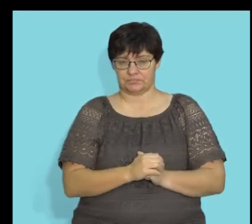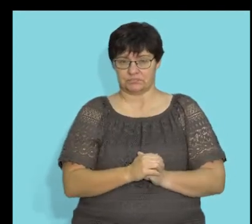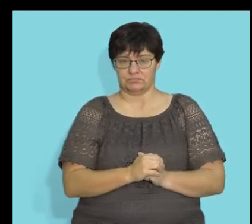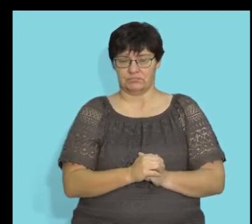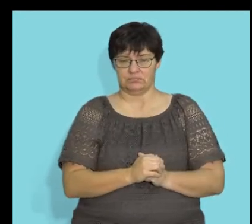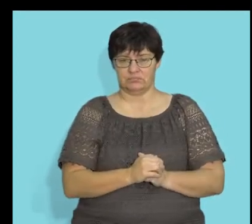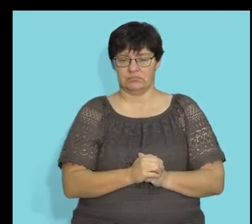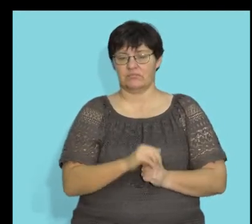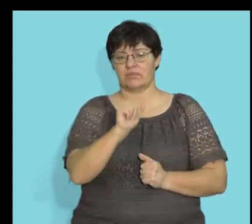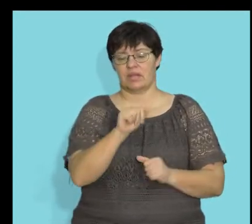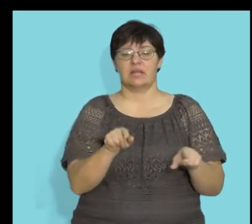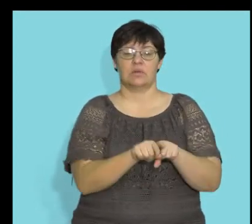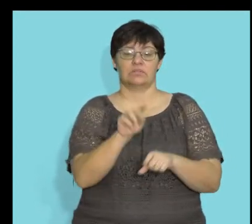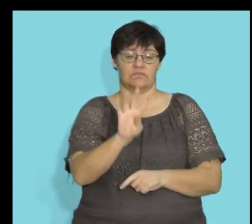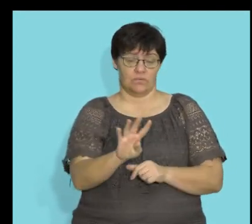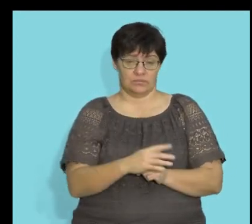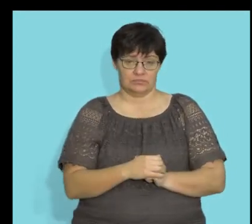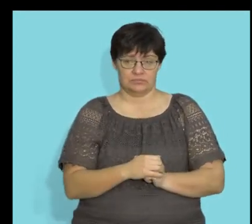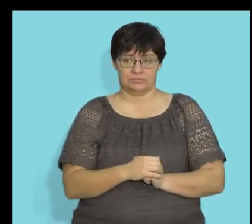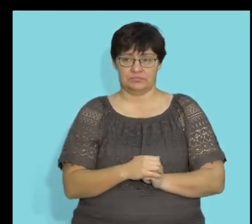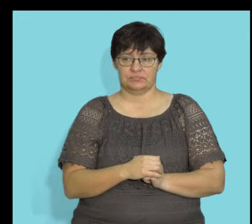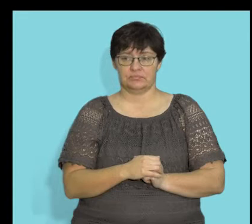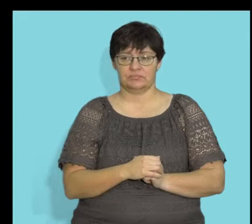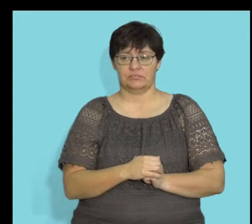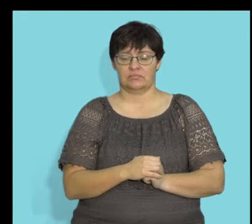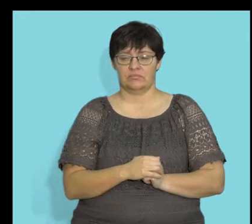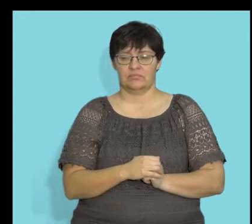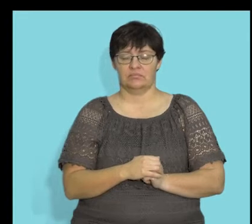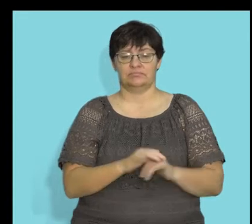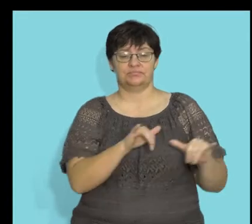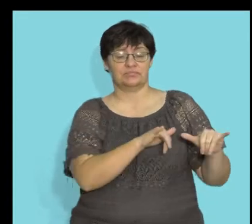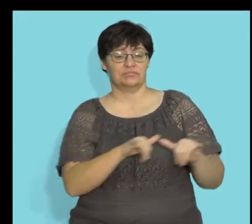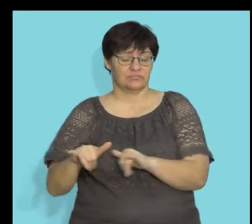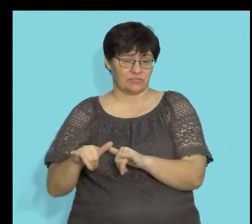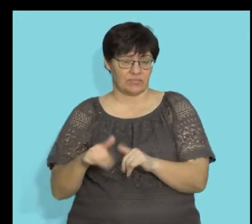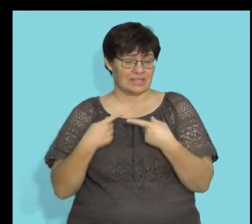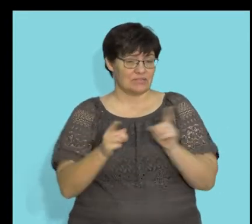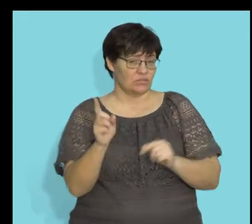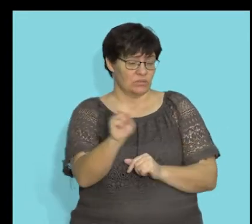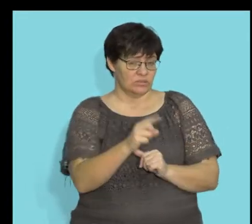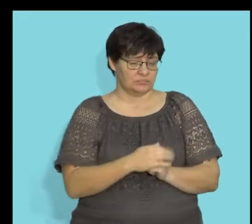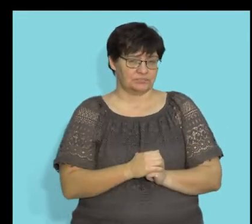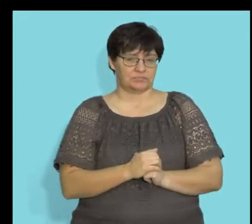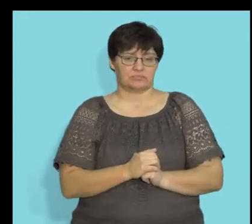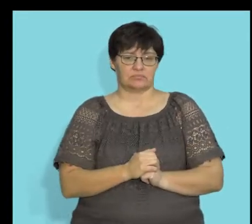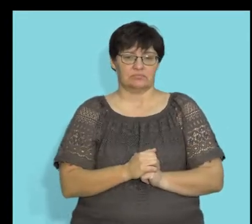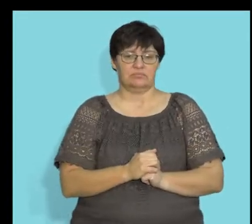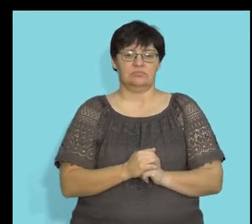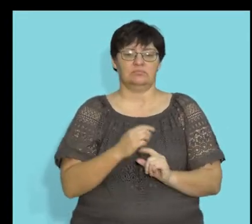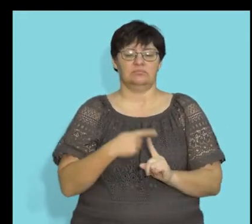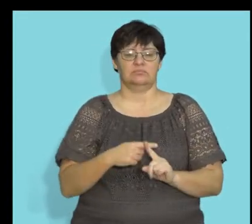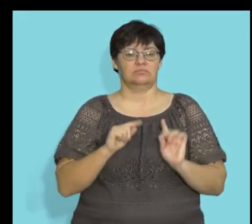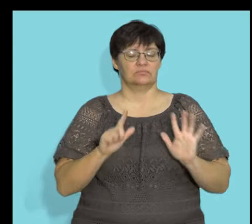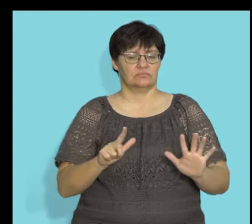that a will be equal to 4. If I'm looking for my common difference, I can see that positive